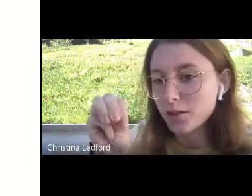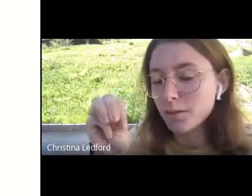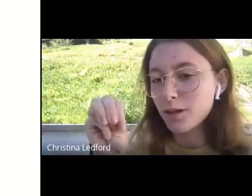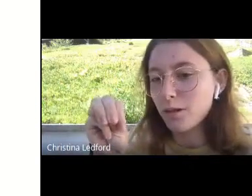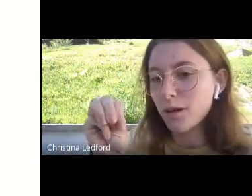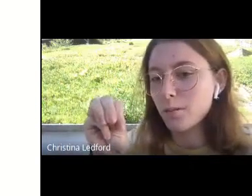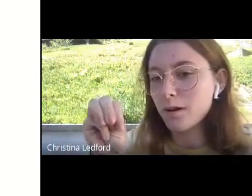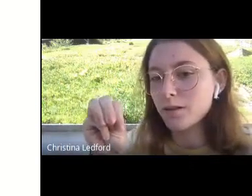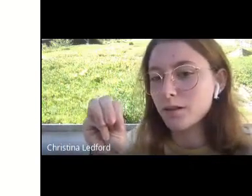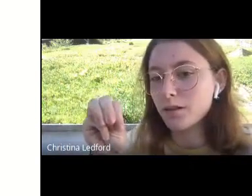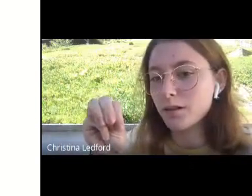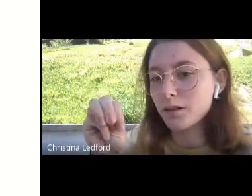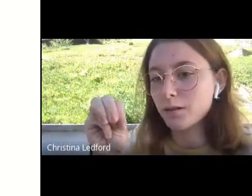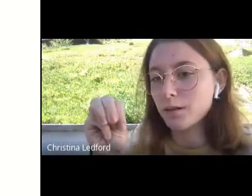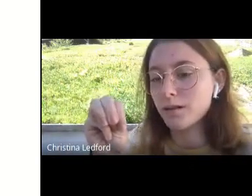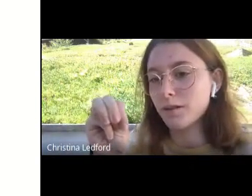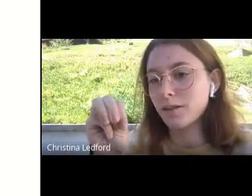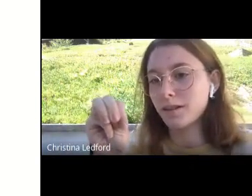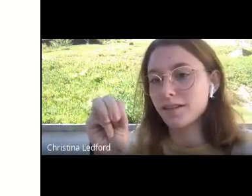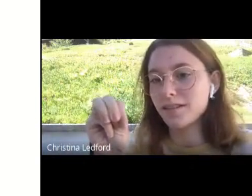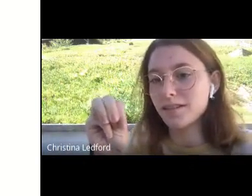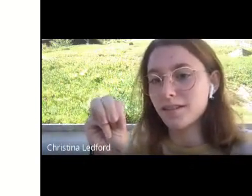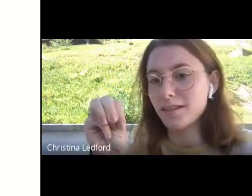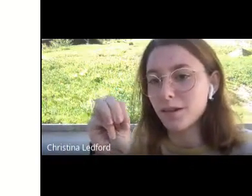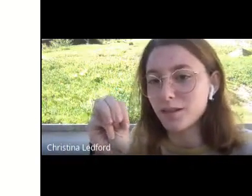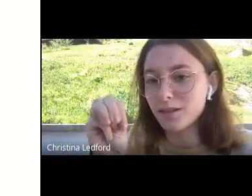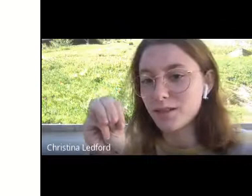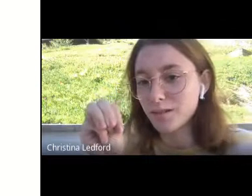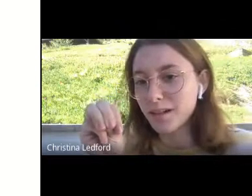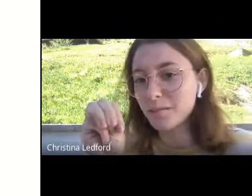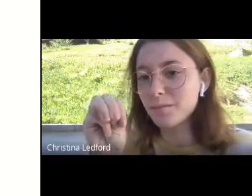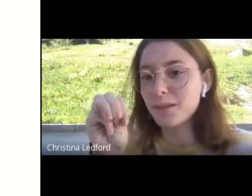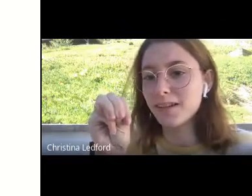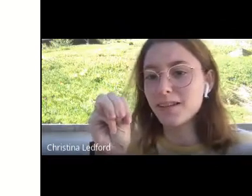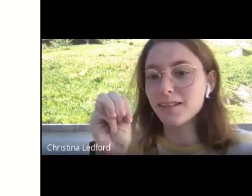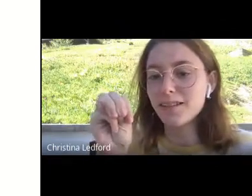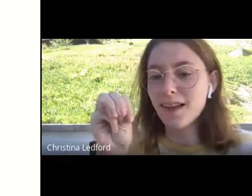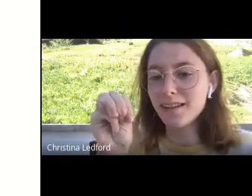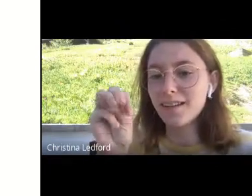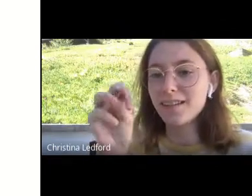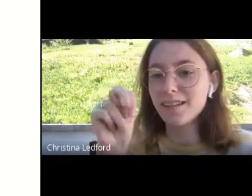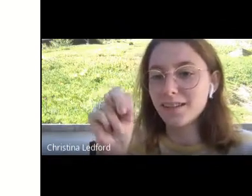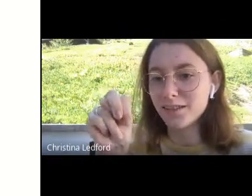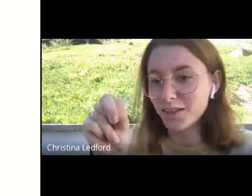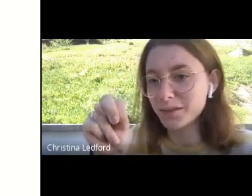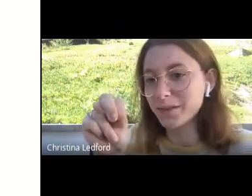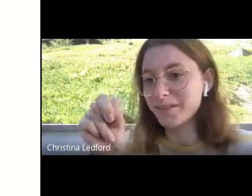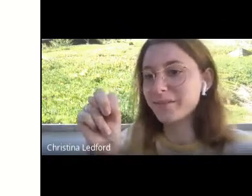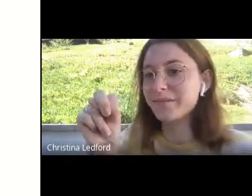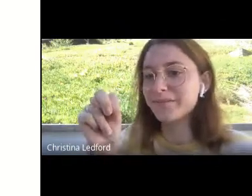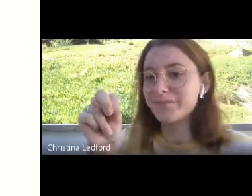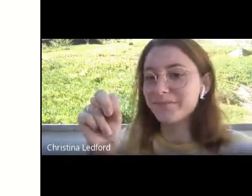M. So you're gonna put your thumb under 3 of your fingers. Make sure it's 3 because N